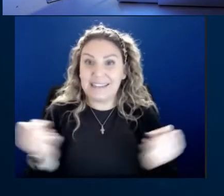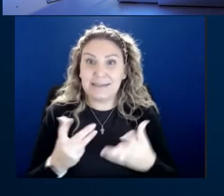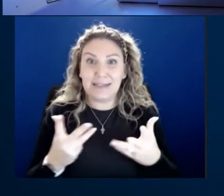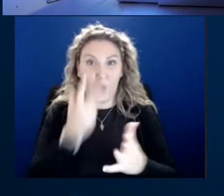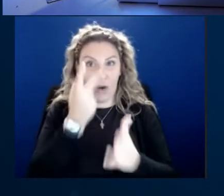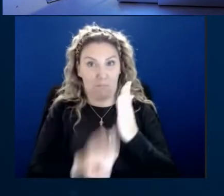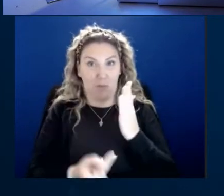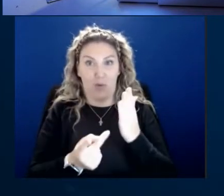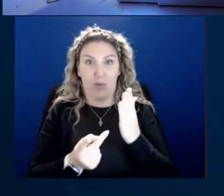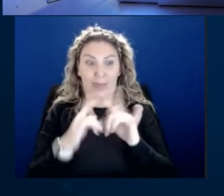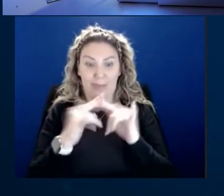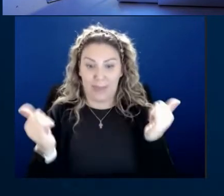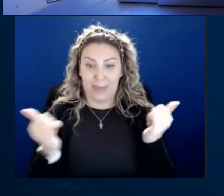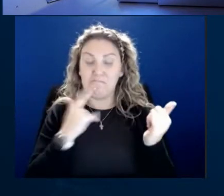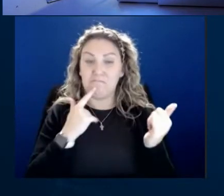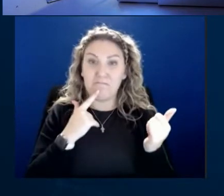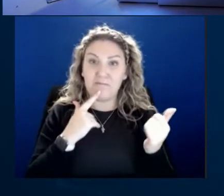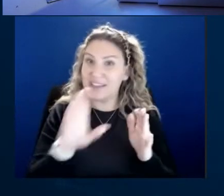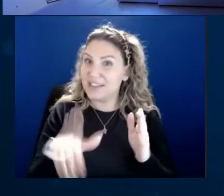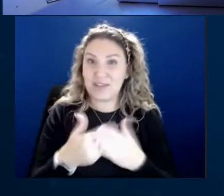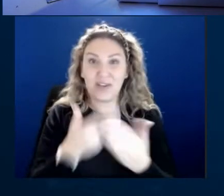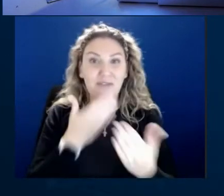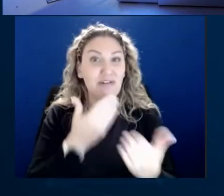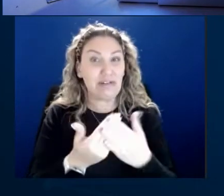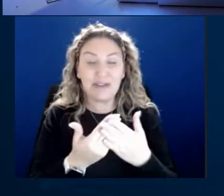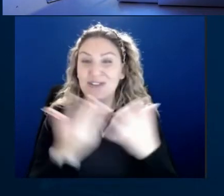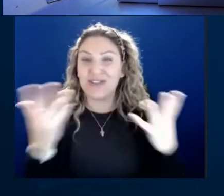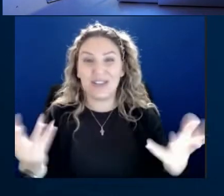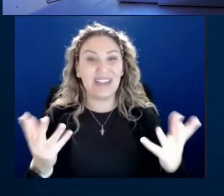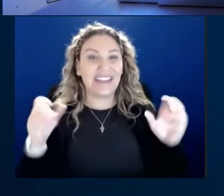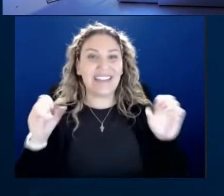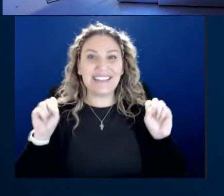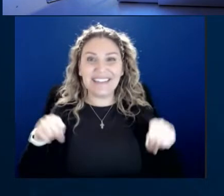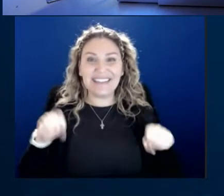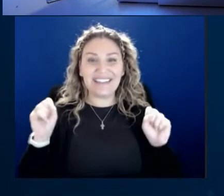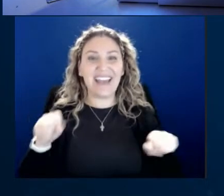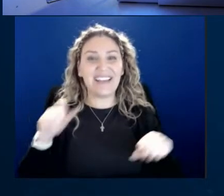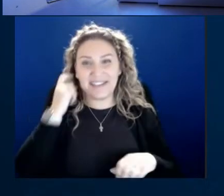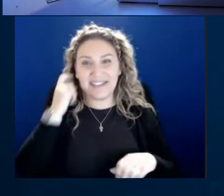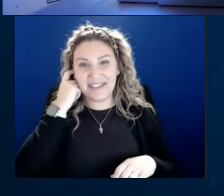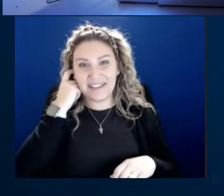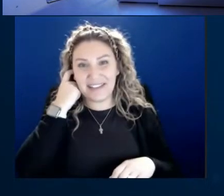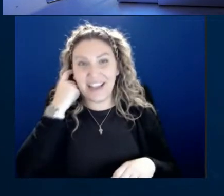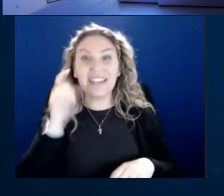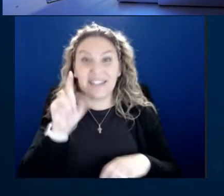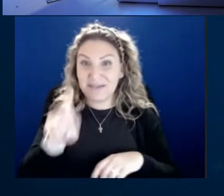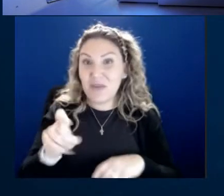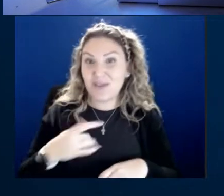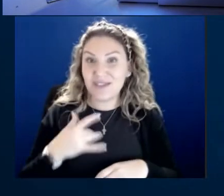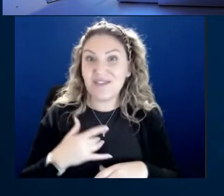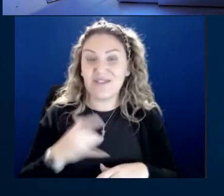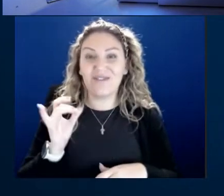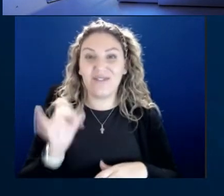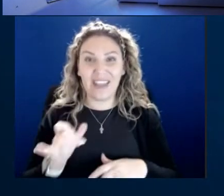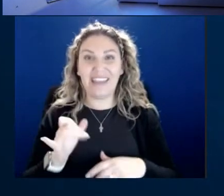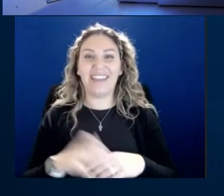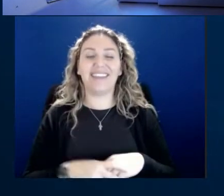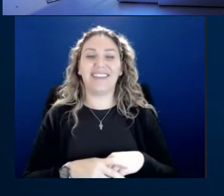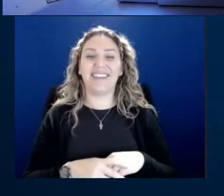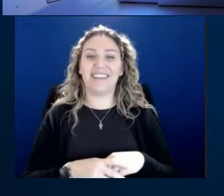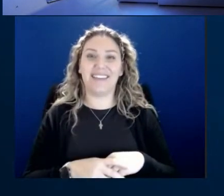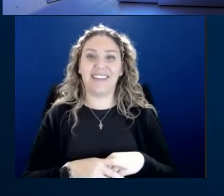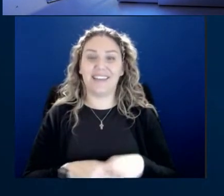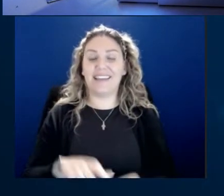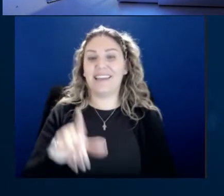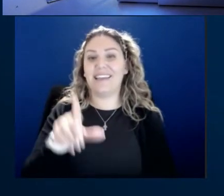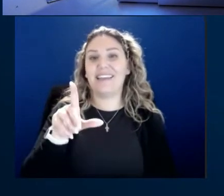Yes. And that's all the good feels, and it's all part of it. It's supposed to be that way. Exactly, Yes. exactly. Yang Lang wants to know,